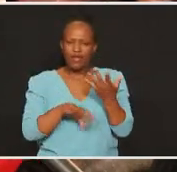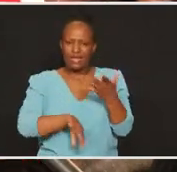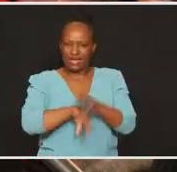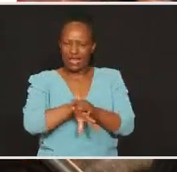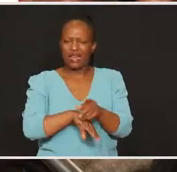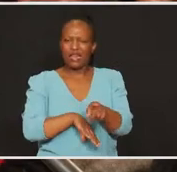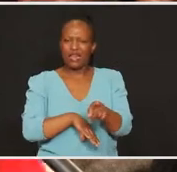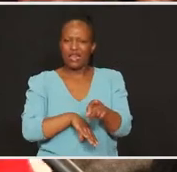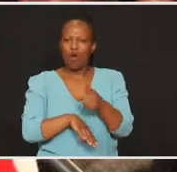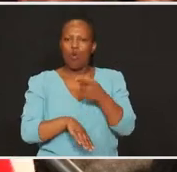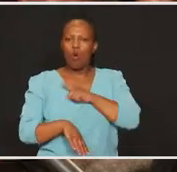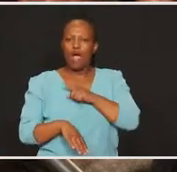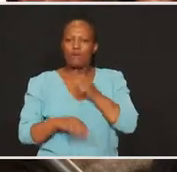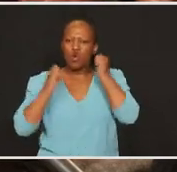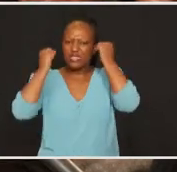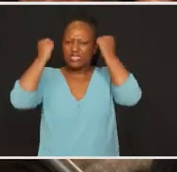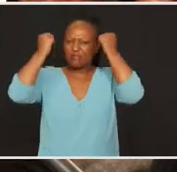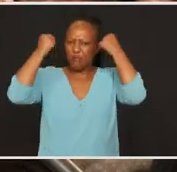foreign